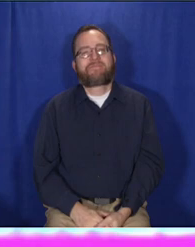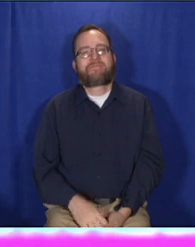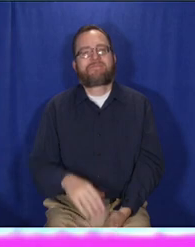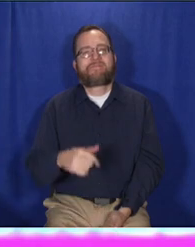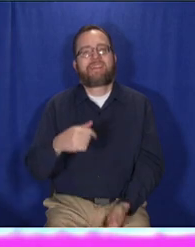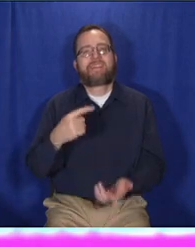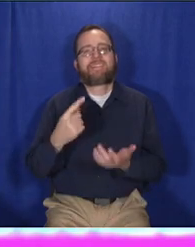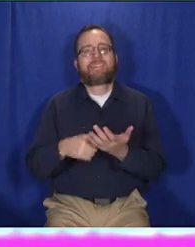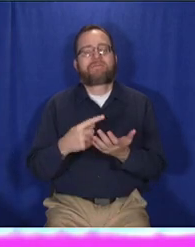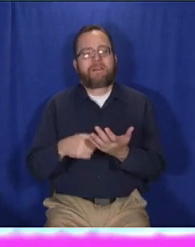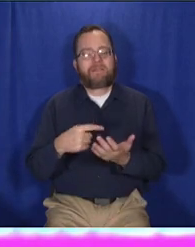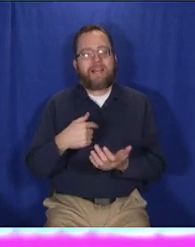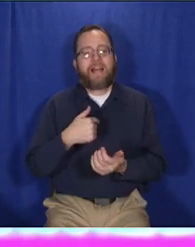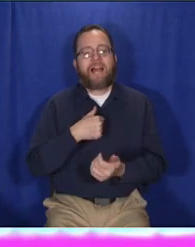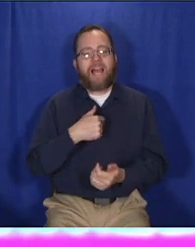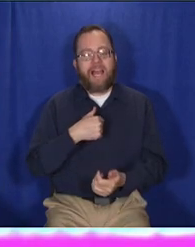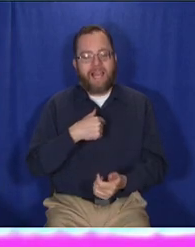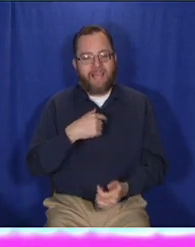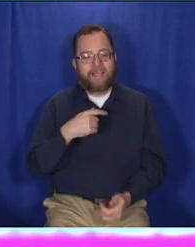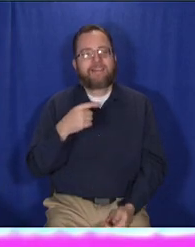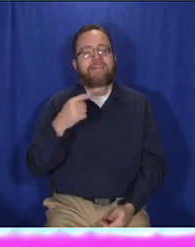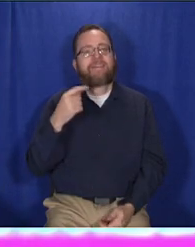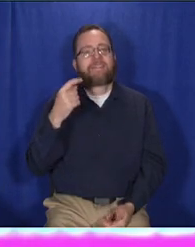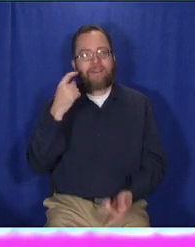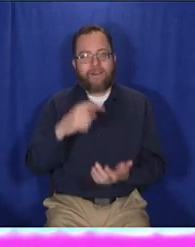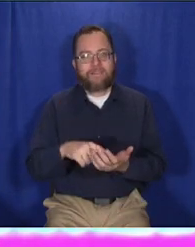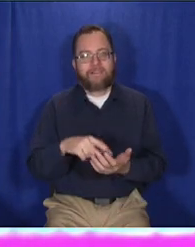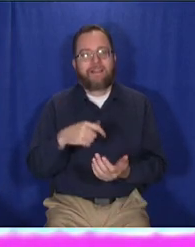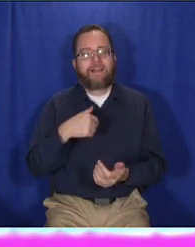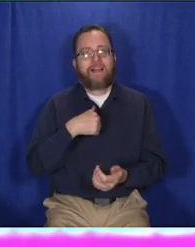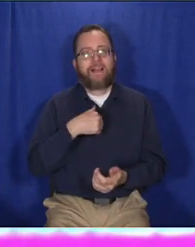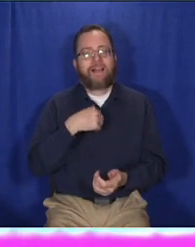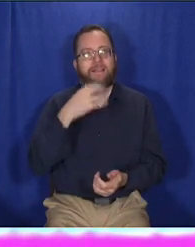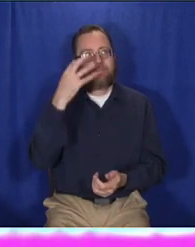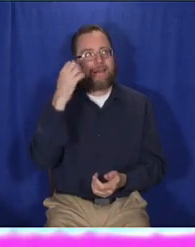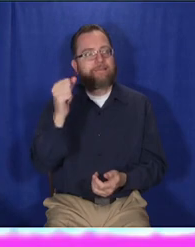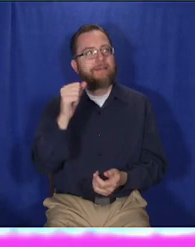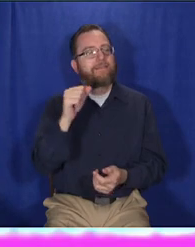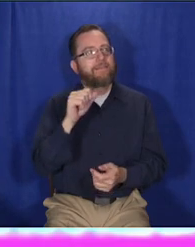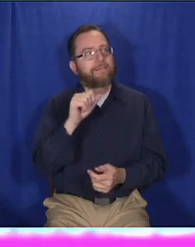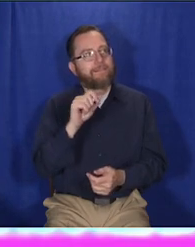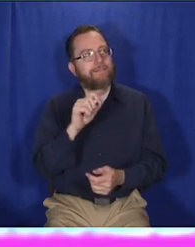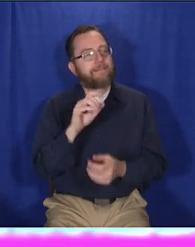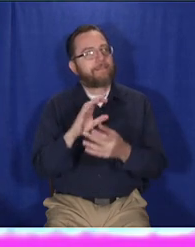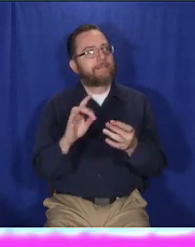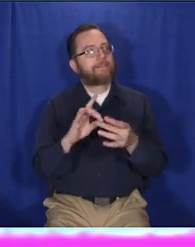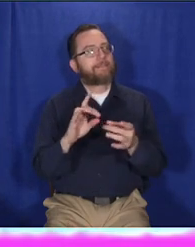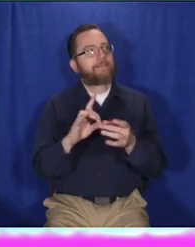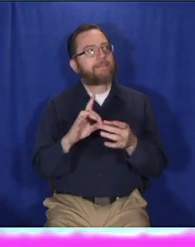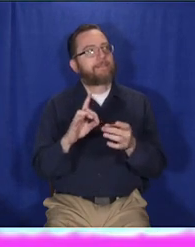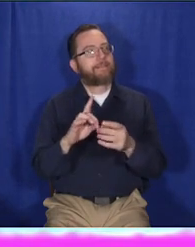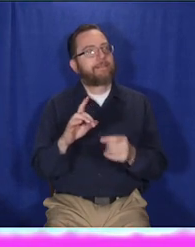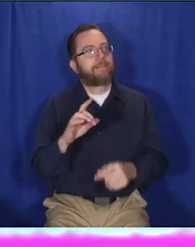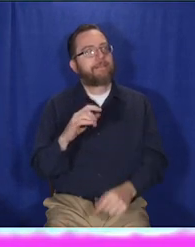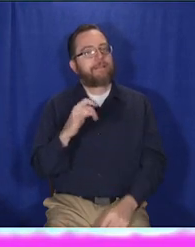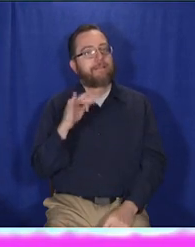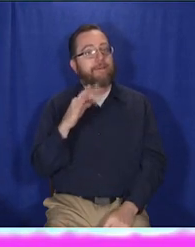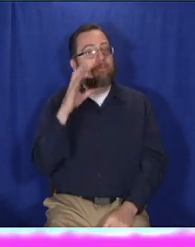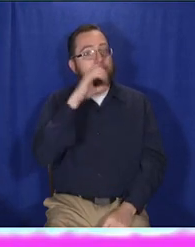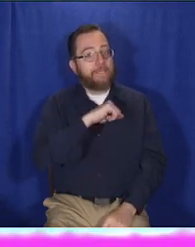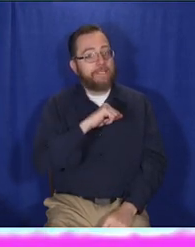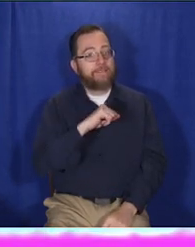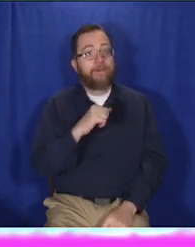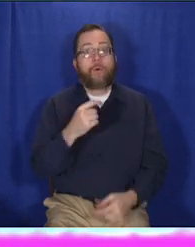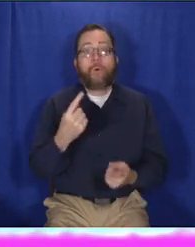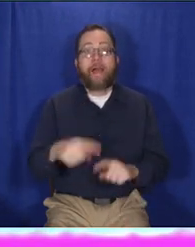my daughter that points it out when I get home. She shames me and heaps condemnation on me. But I believe in